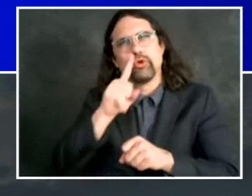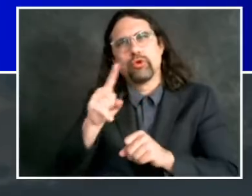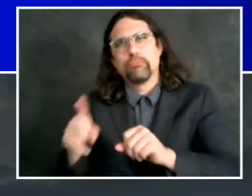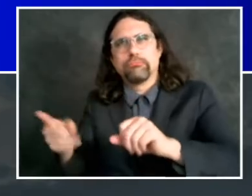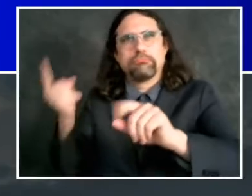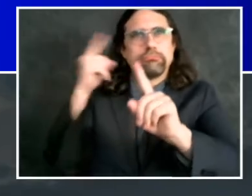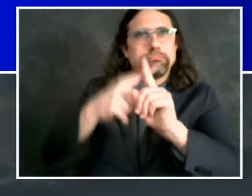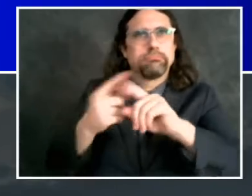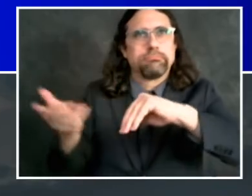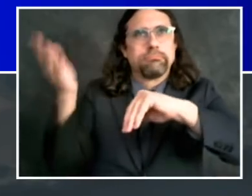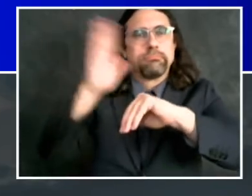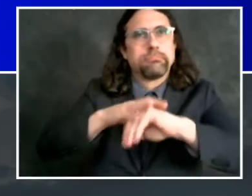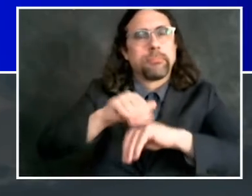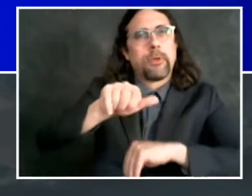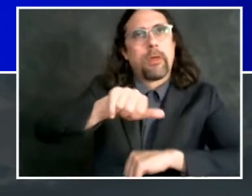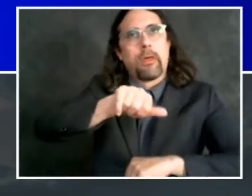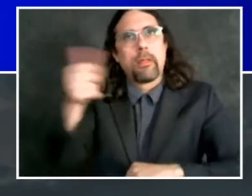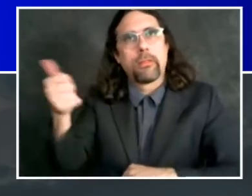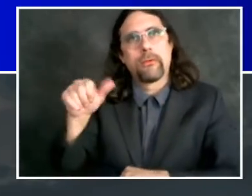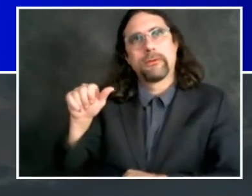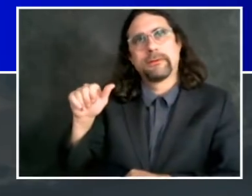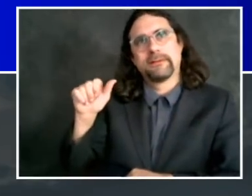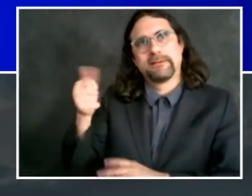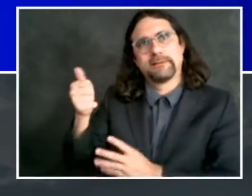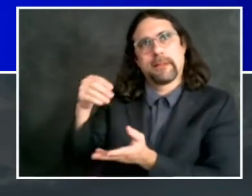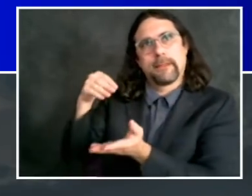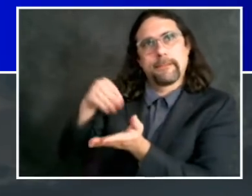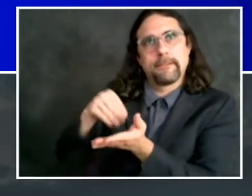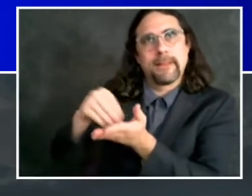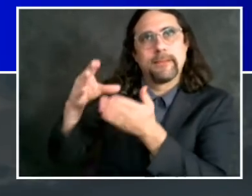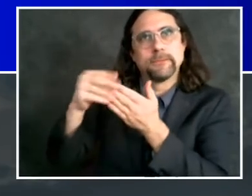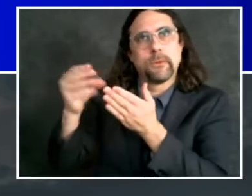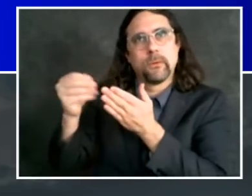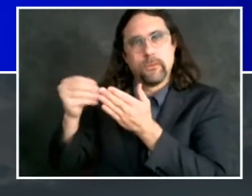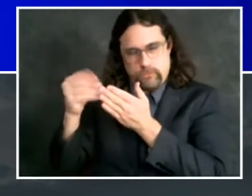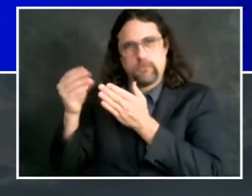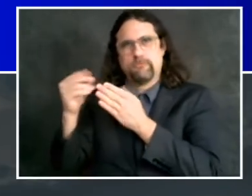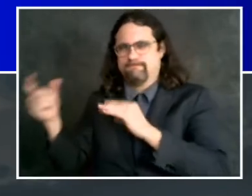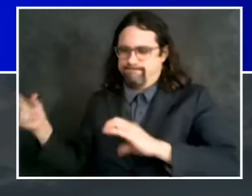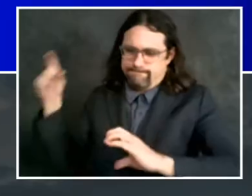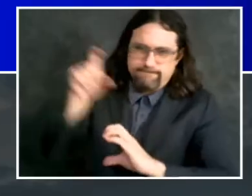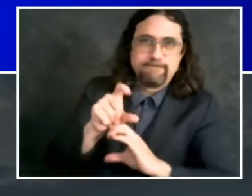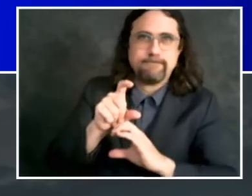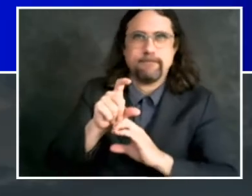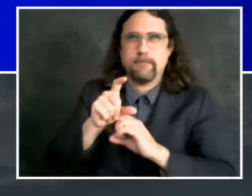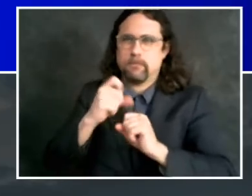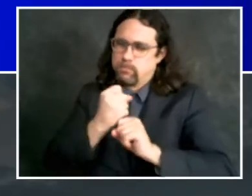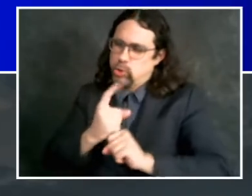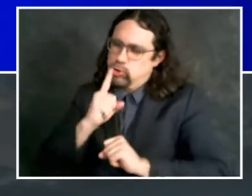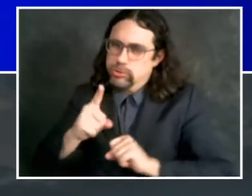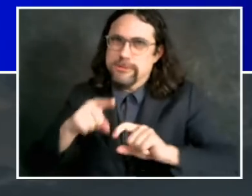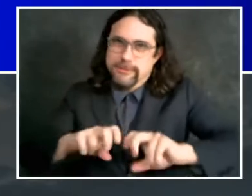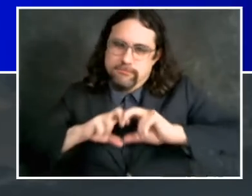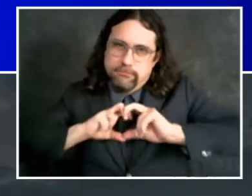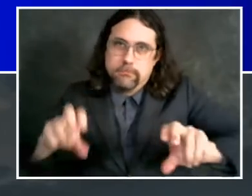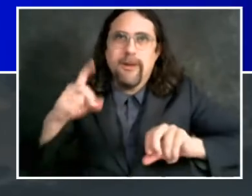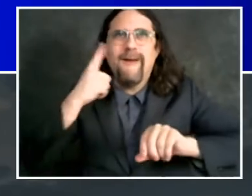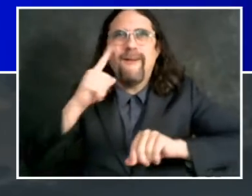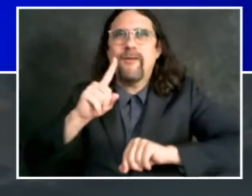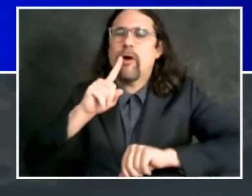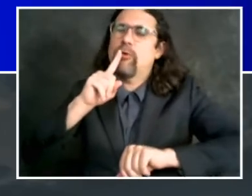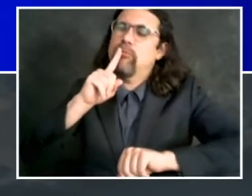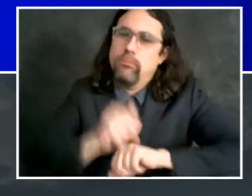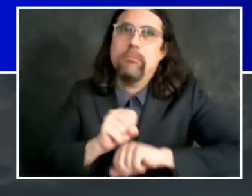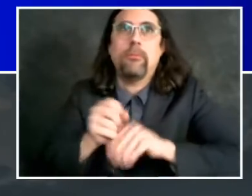big bank relationships, businesses that use local credit unions, more smaller mom and pop businesses, community-based